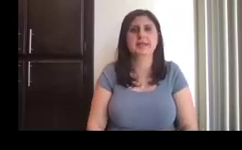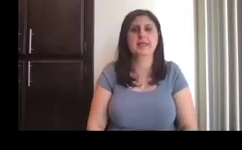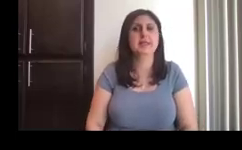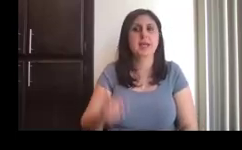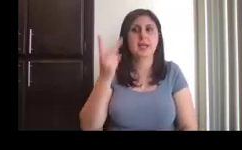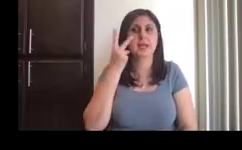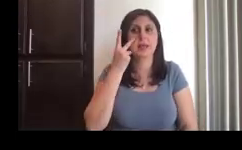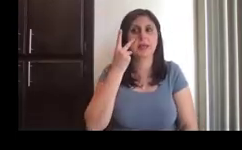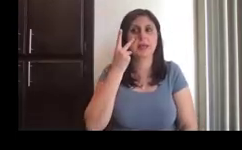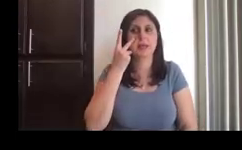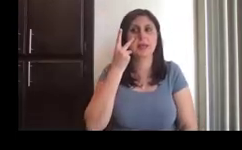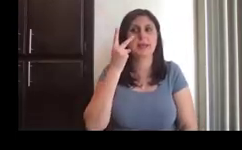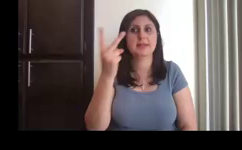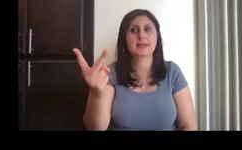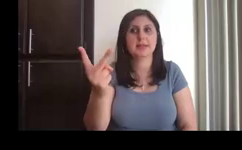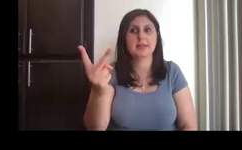See.